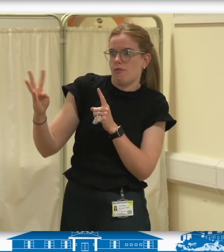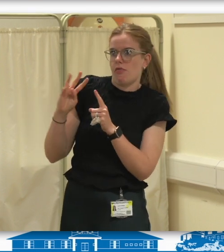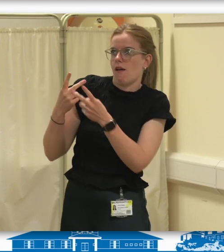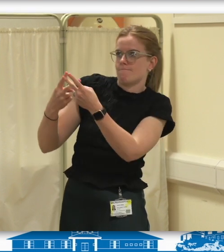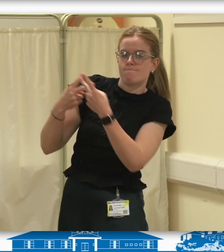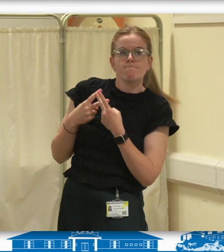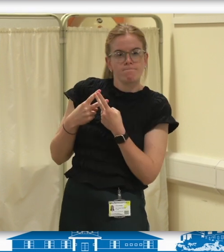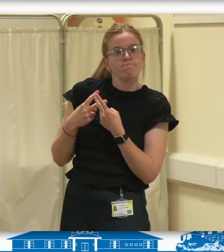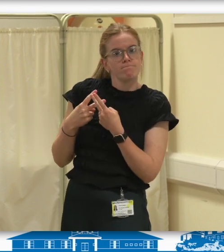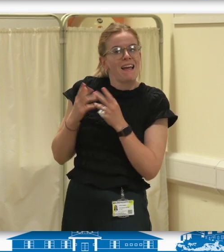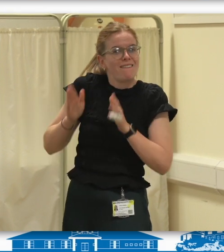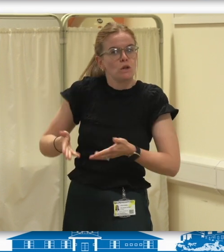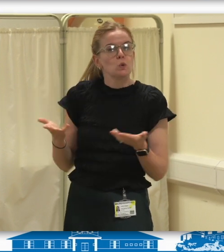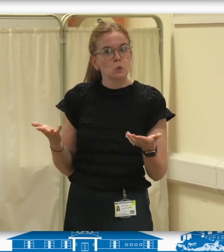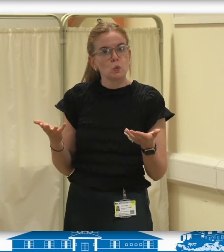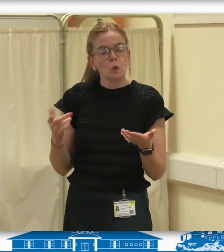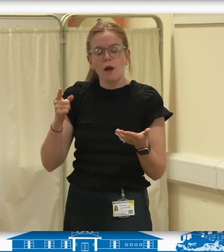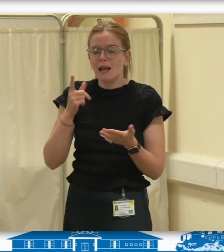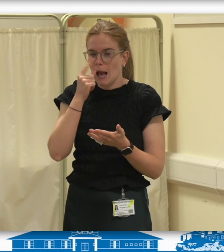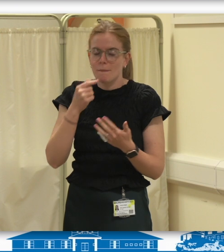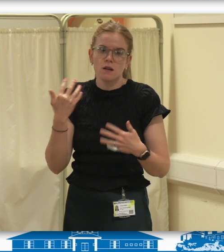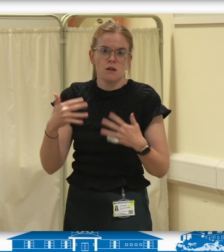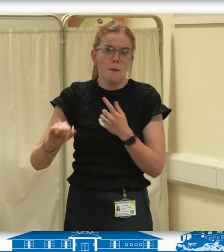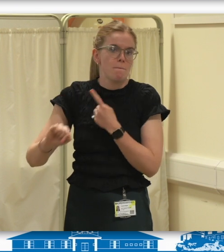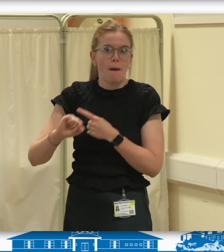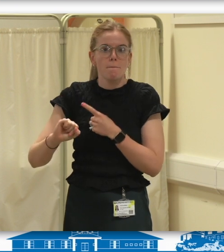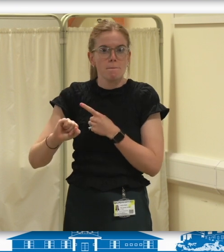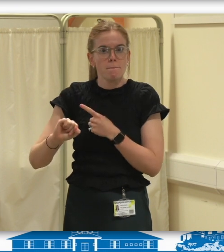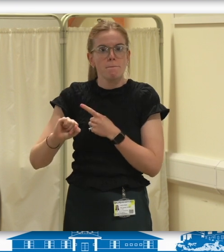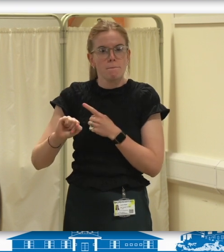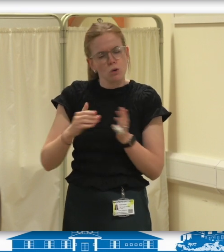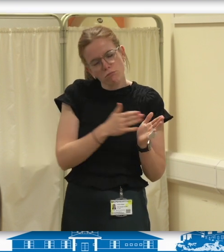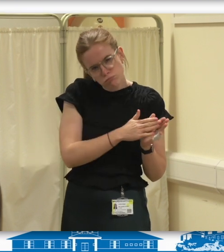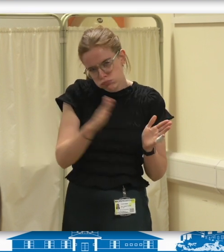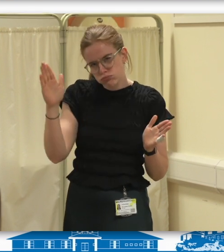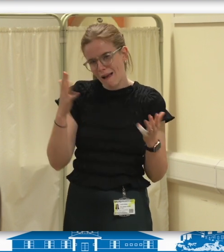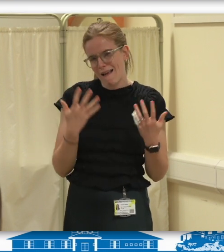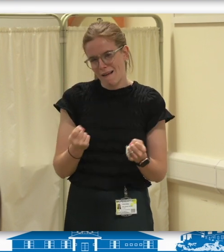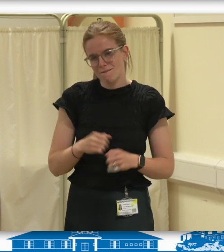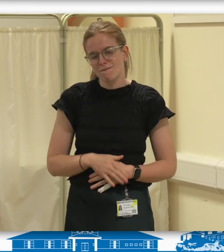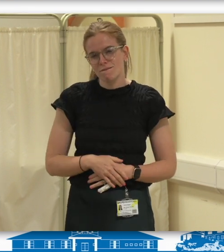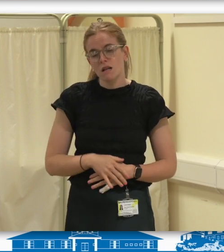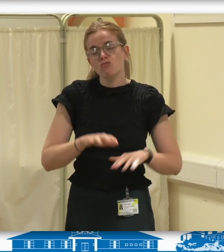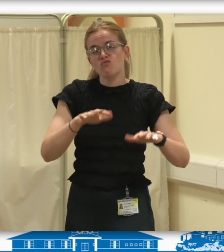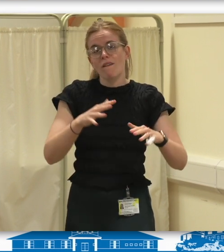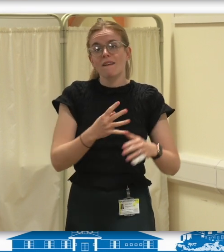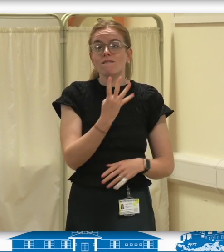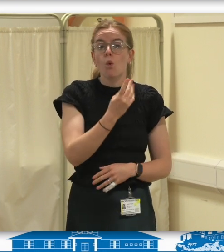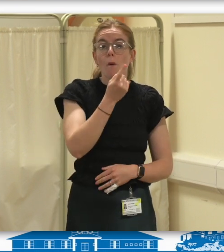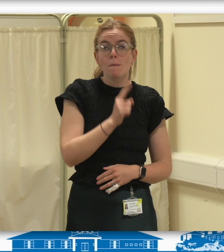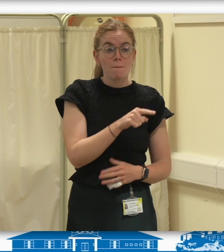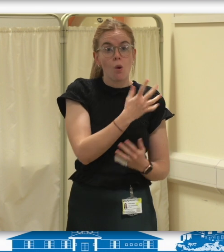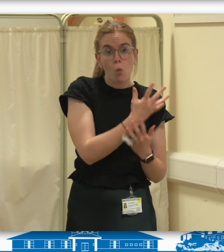self-care. And that is a very debilitating form of the condition. 1 in 4 people diagnosed